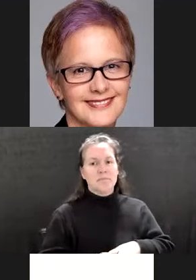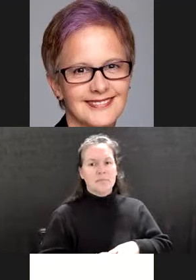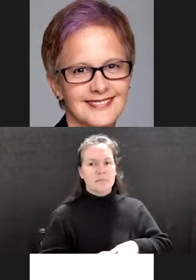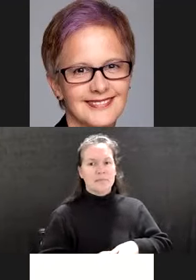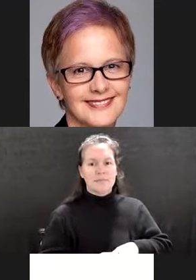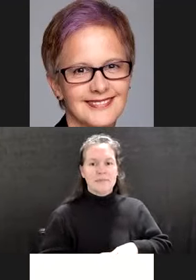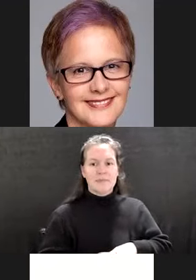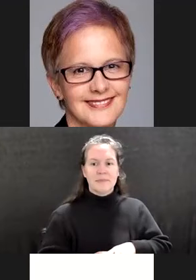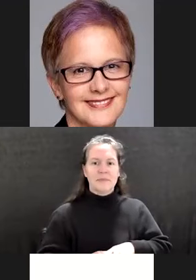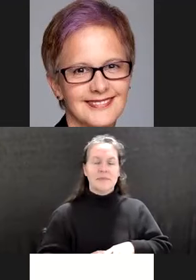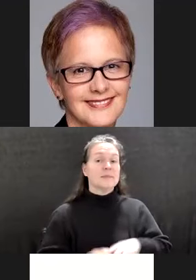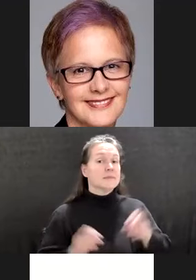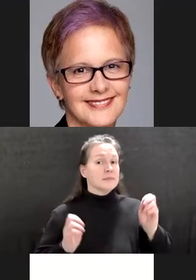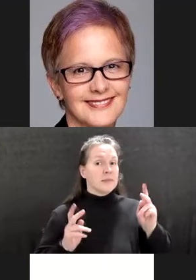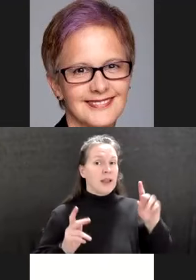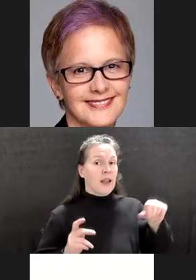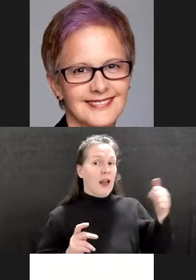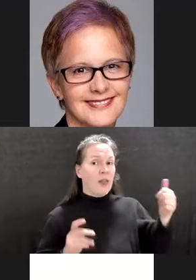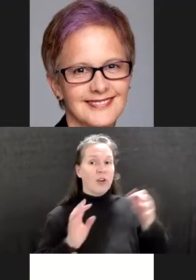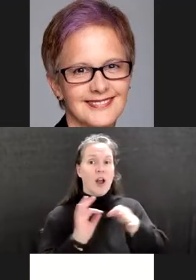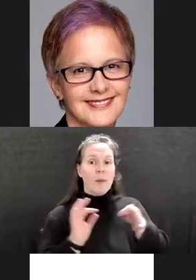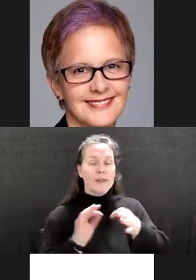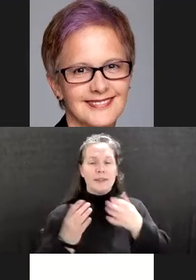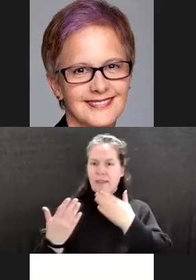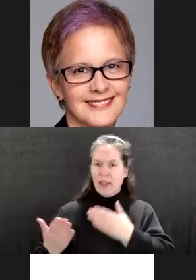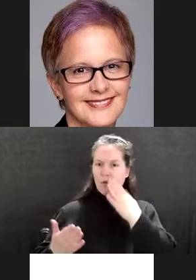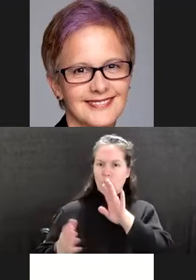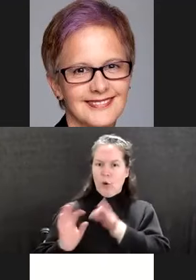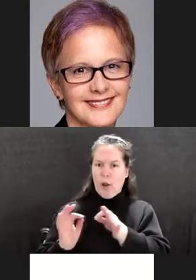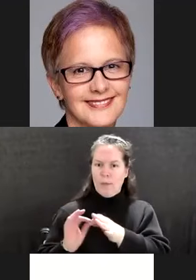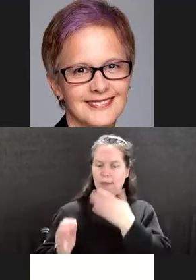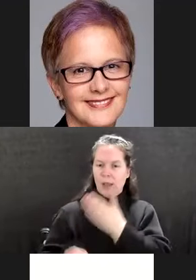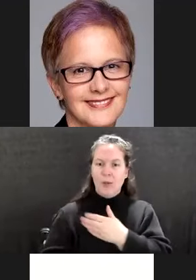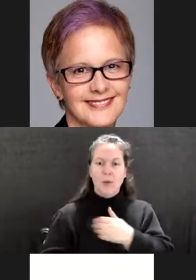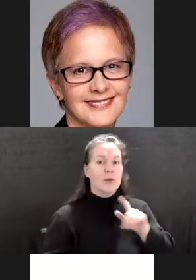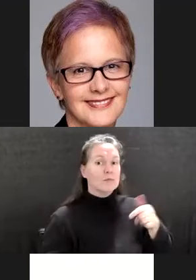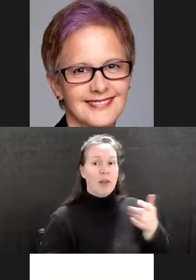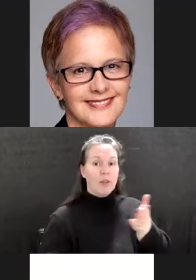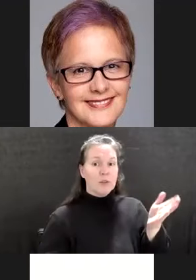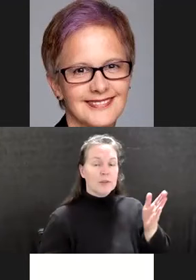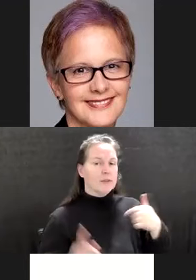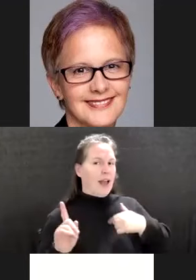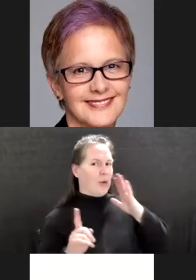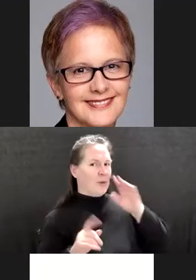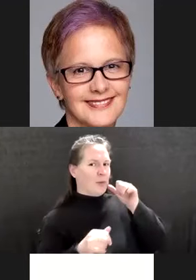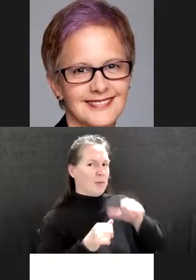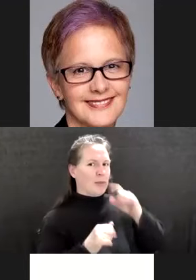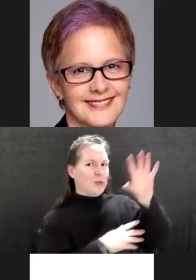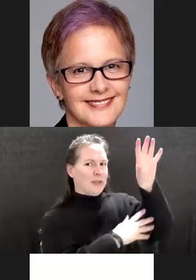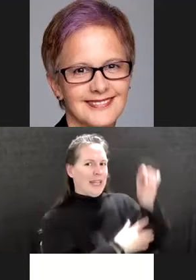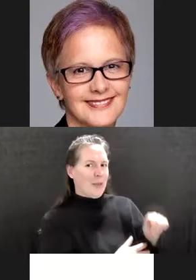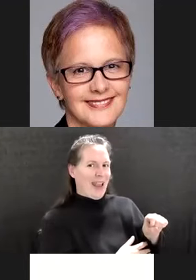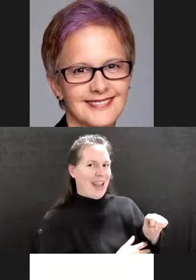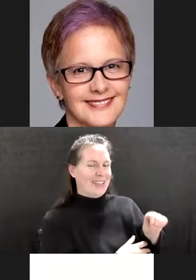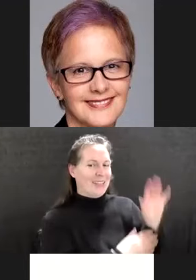All right, any other comments? And thank you for that. else. And I'll remember to take my hand down this time.